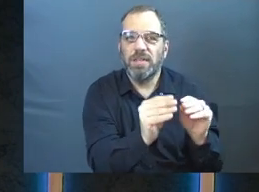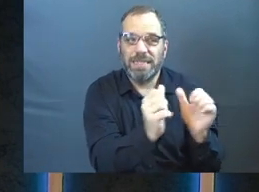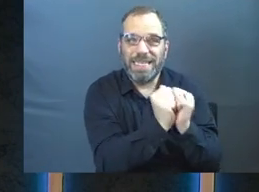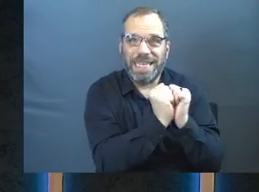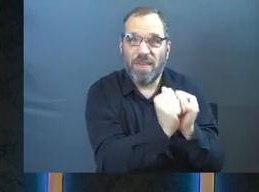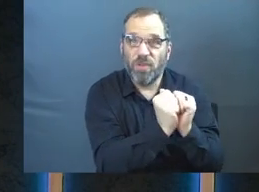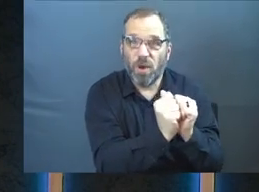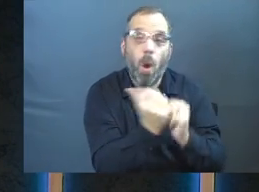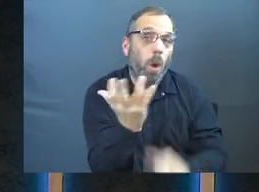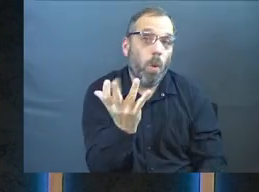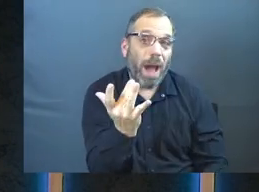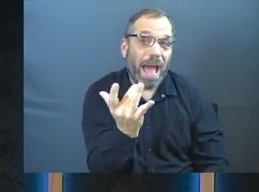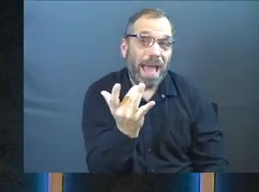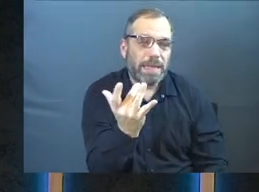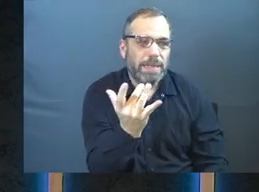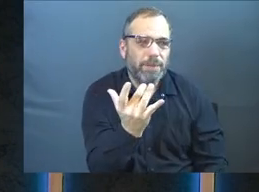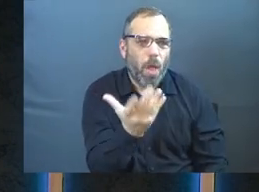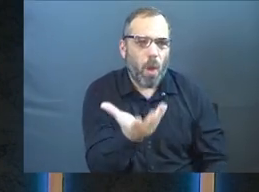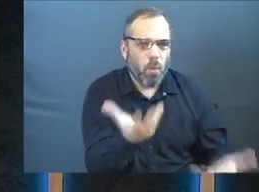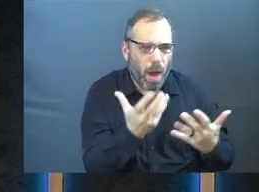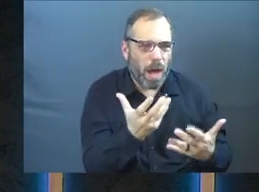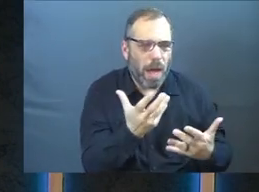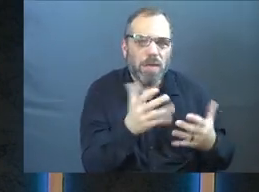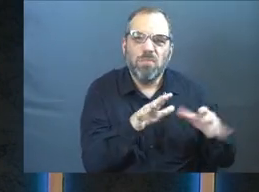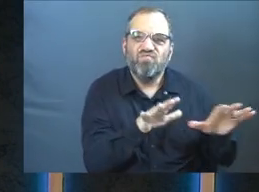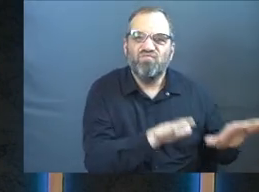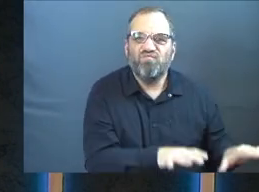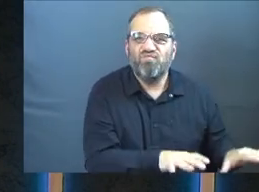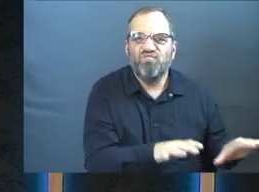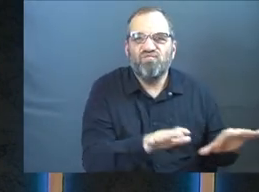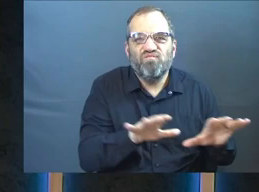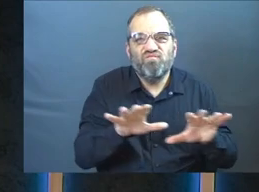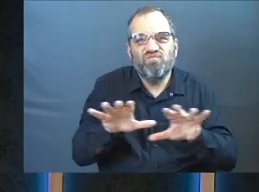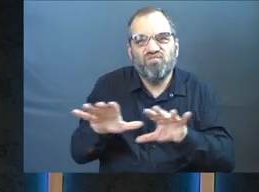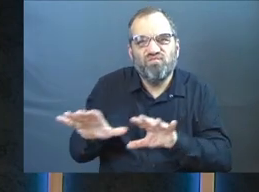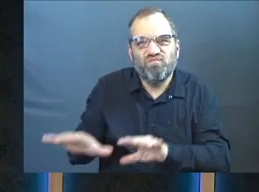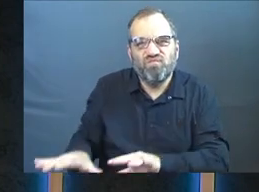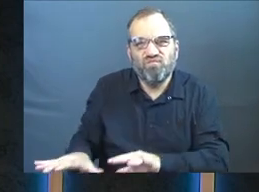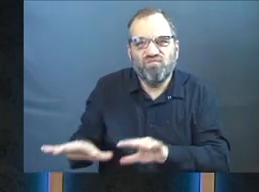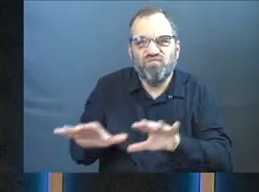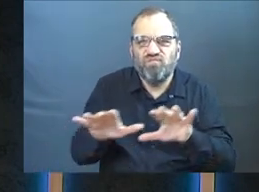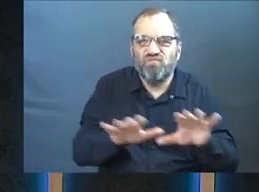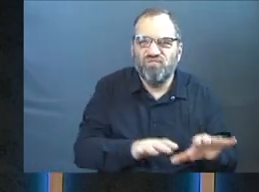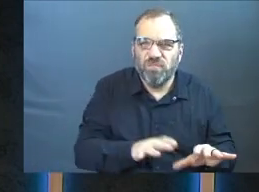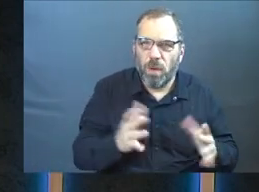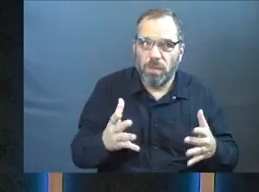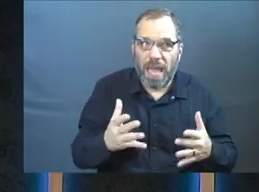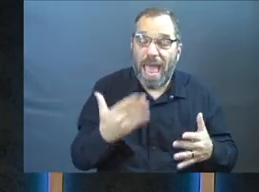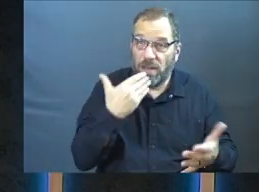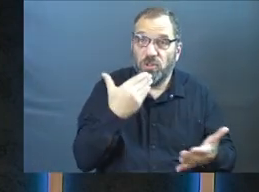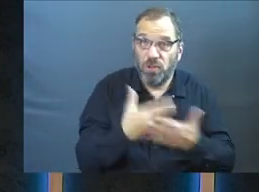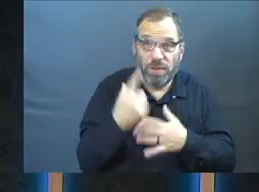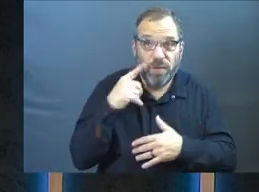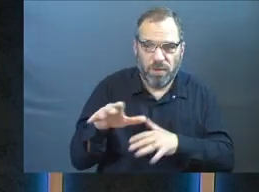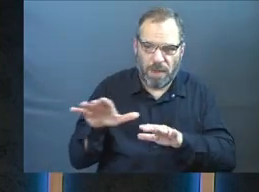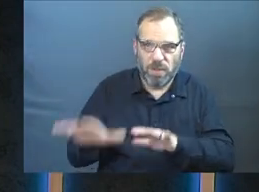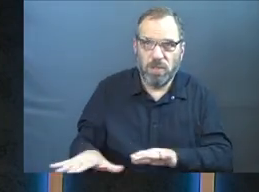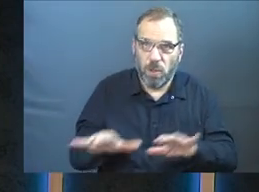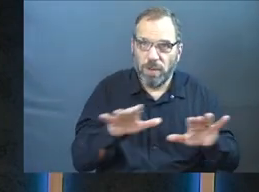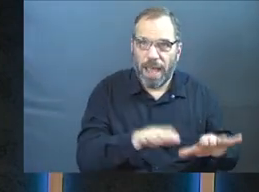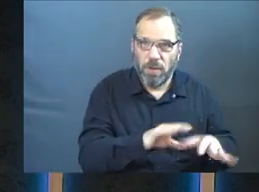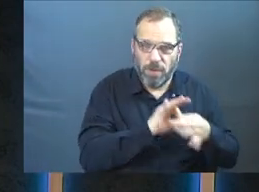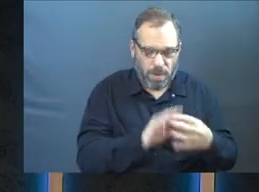do together because we want to slow things down. I think that's good for you that we slow things down.